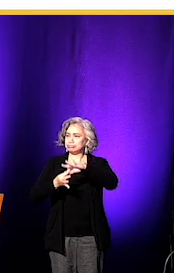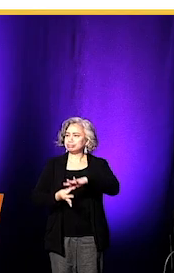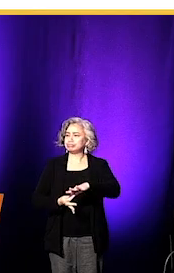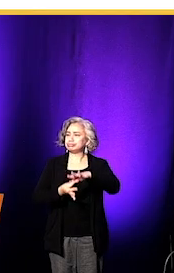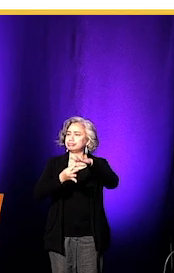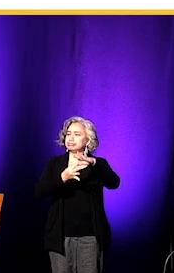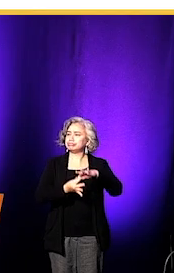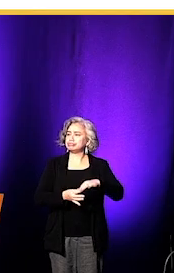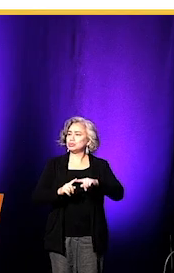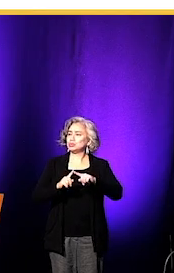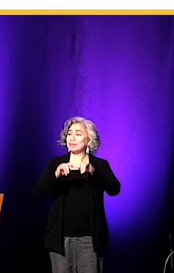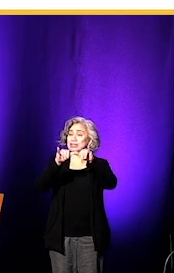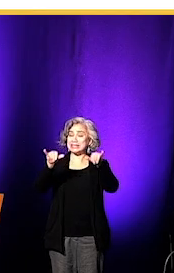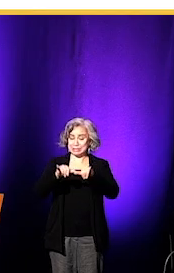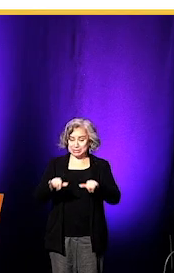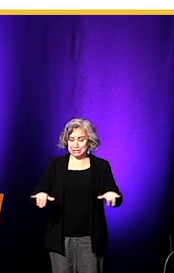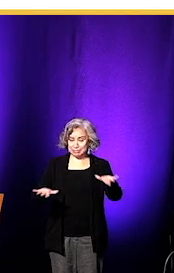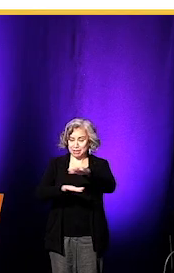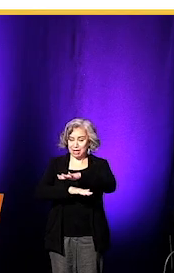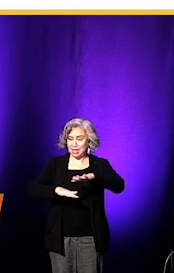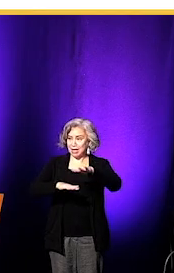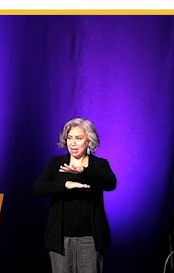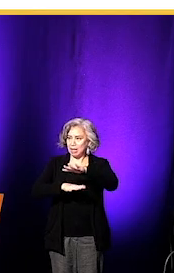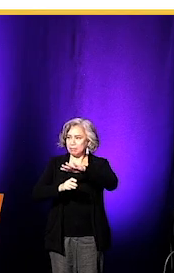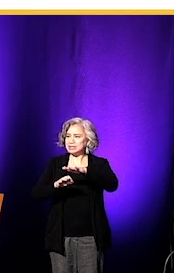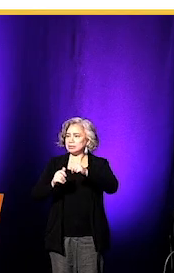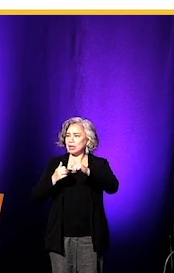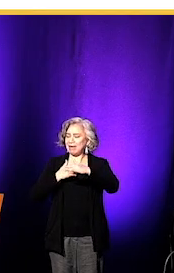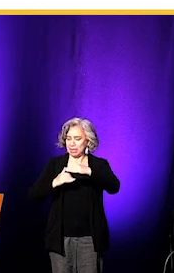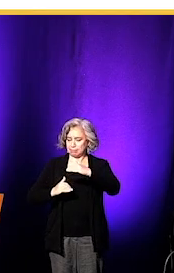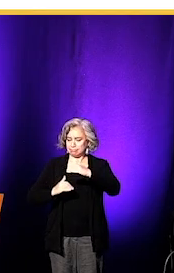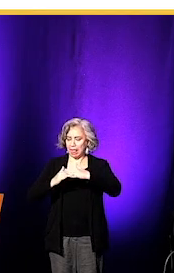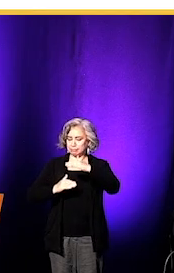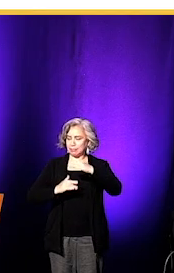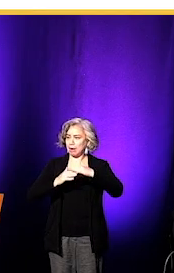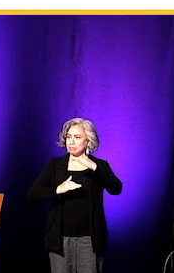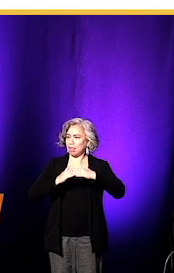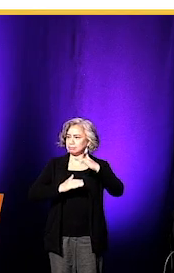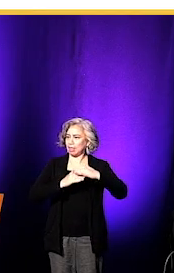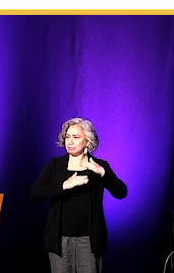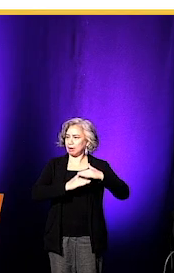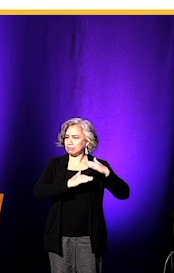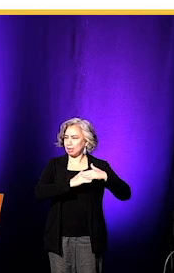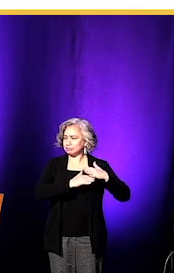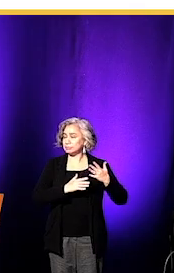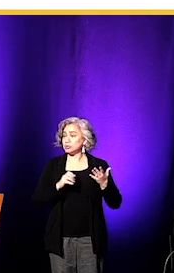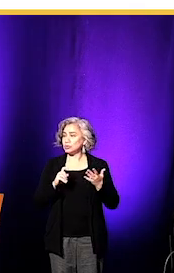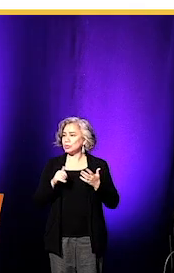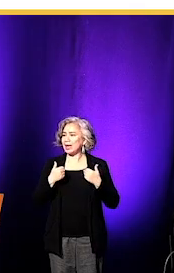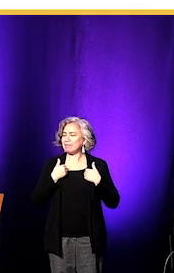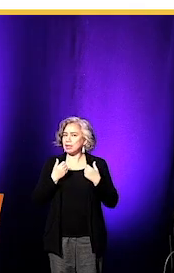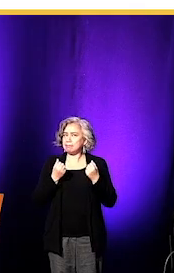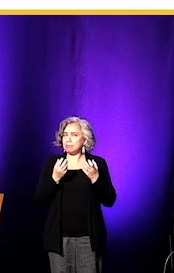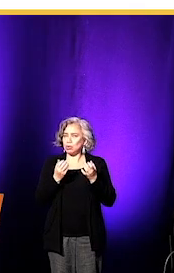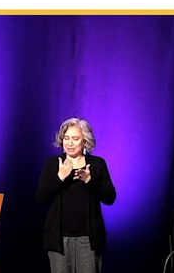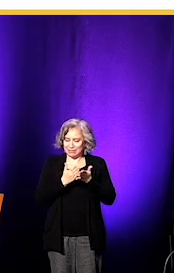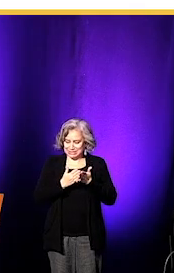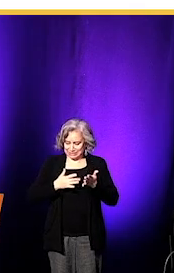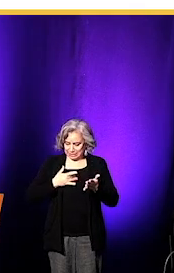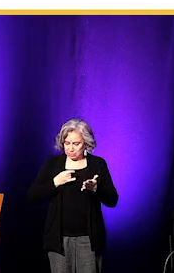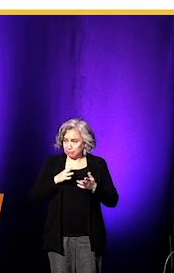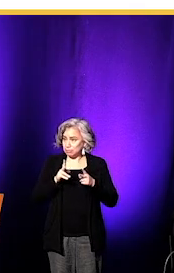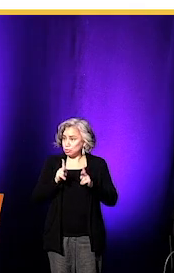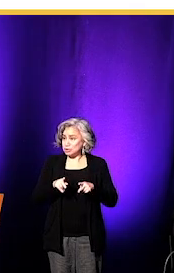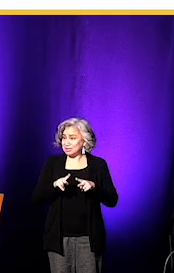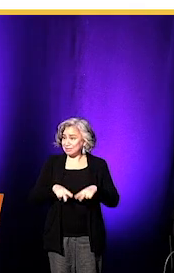systems. For Espinosa, Vusugi, and colleagues, education dignity is a multifaceted sense of a person's value